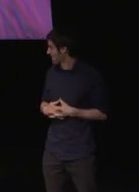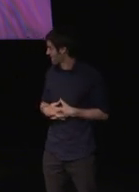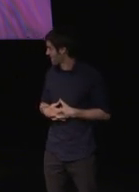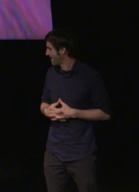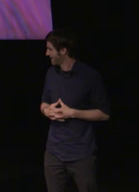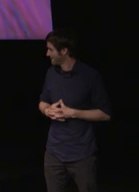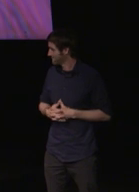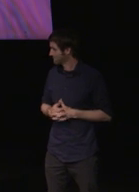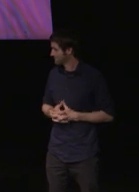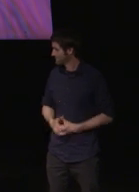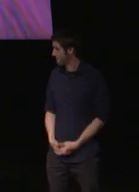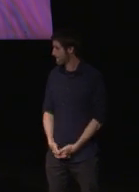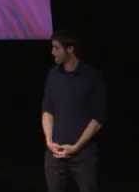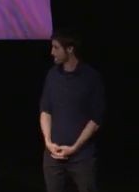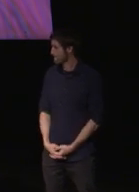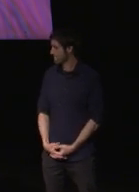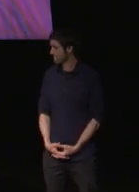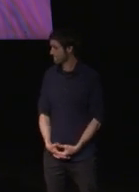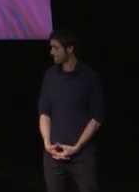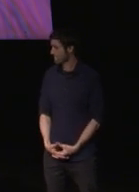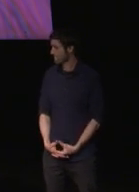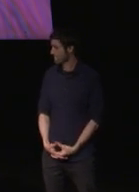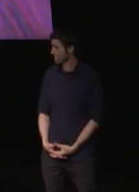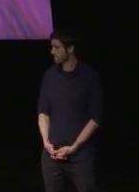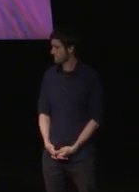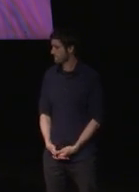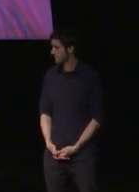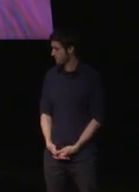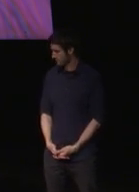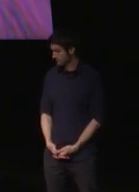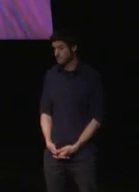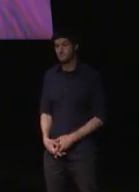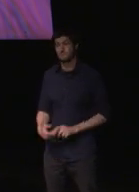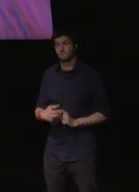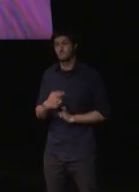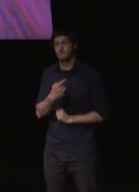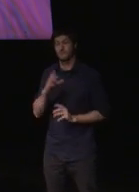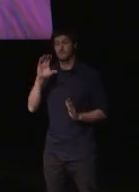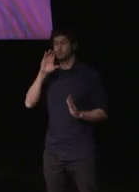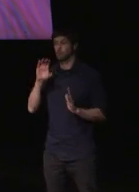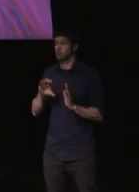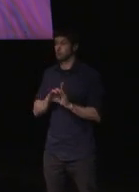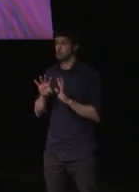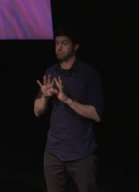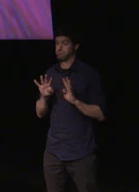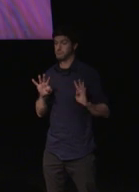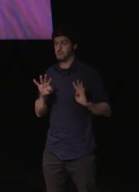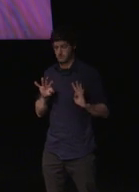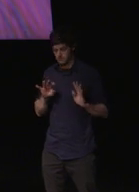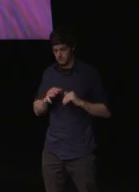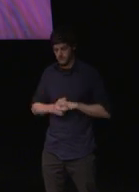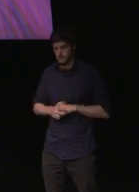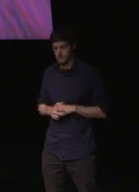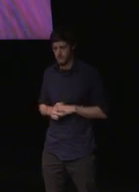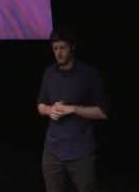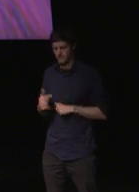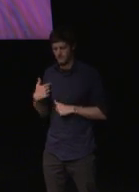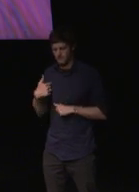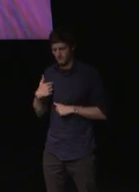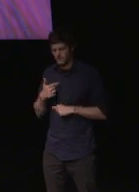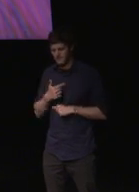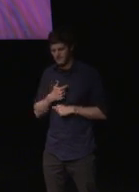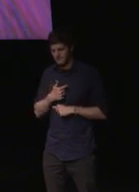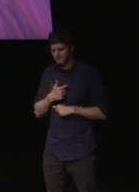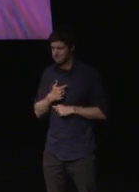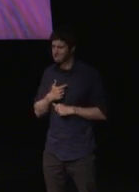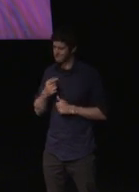I think the thing that I kind of want to take from this picture is that we really need to keep laser focused and vigilant on